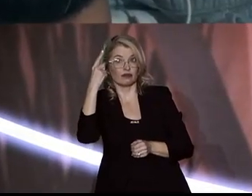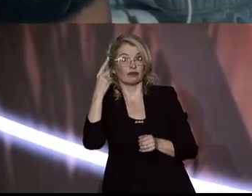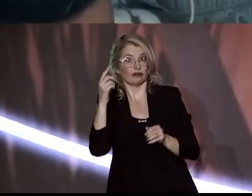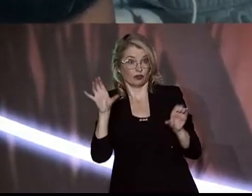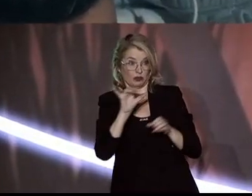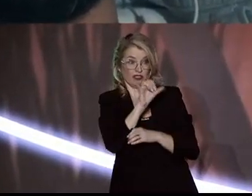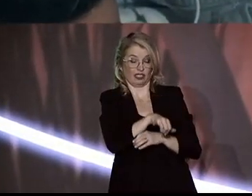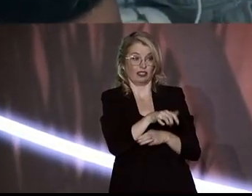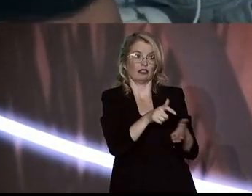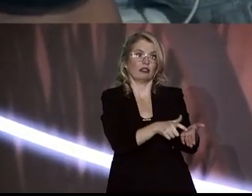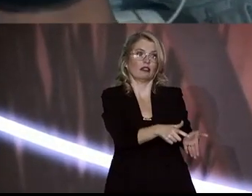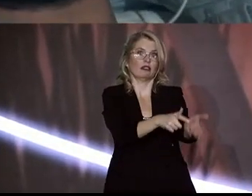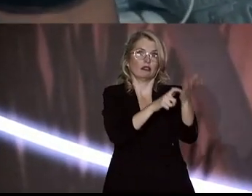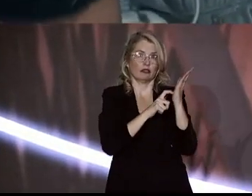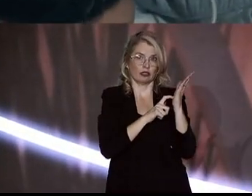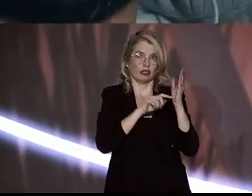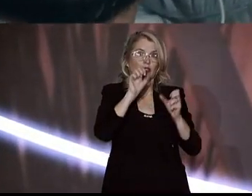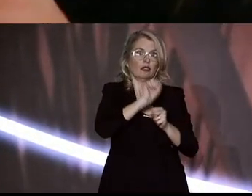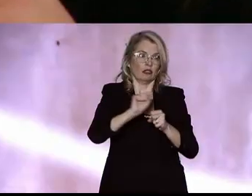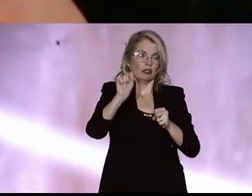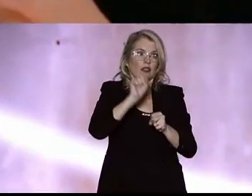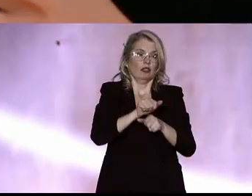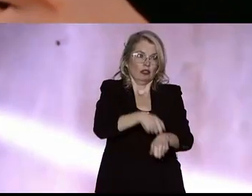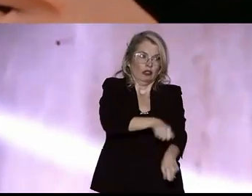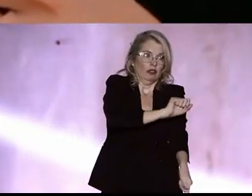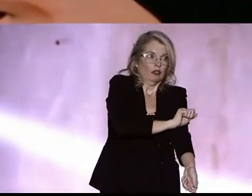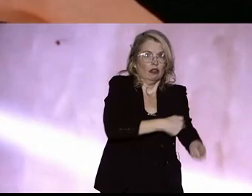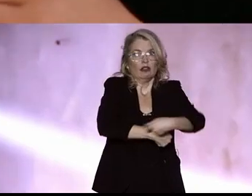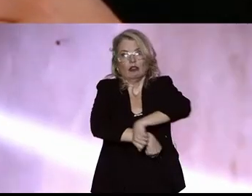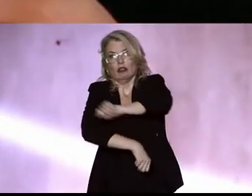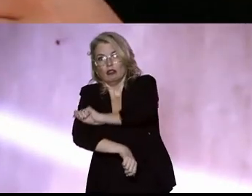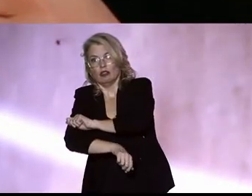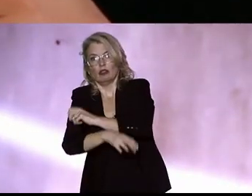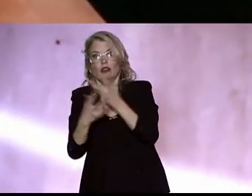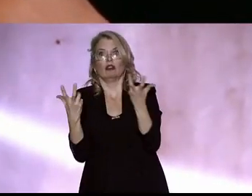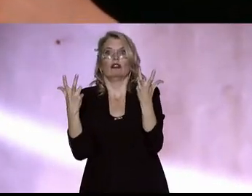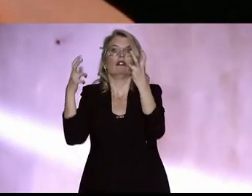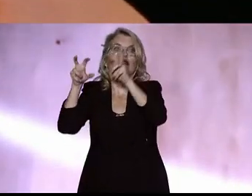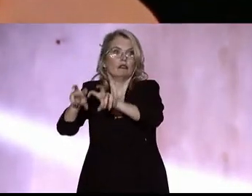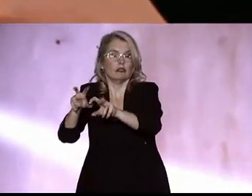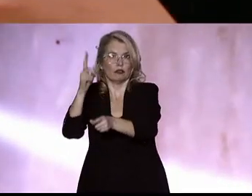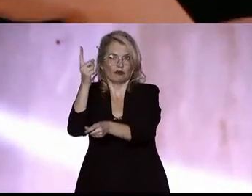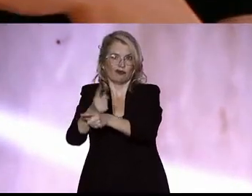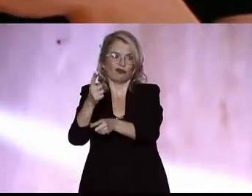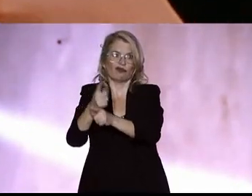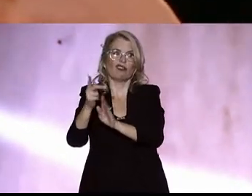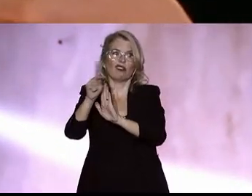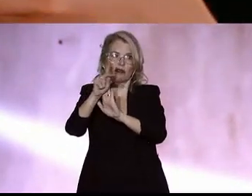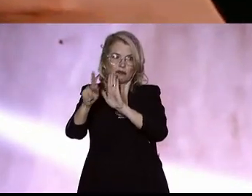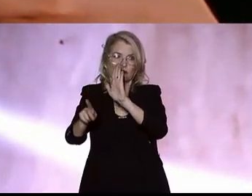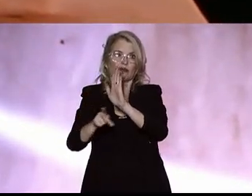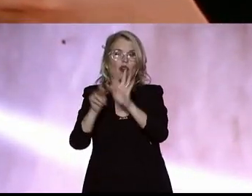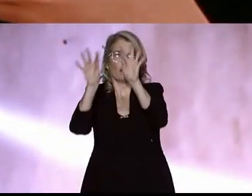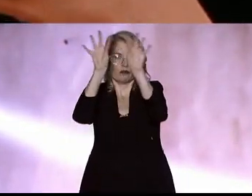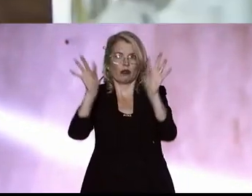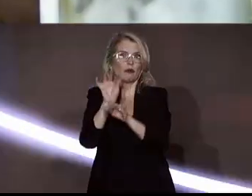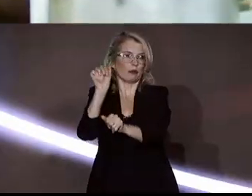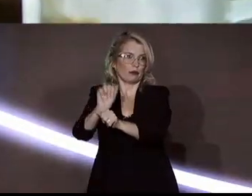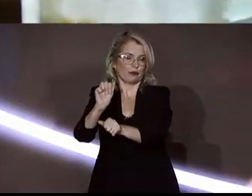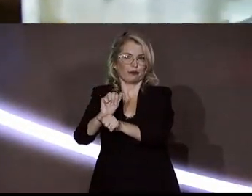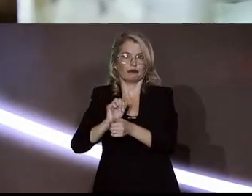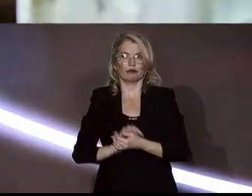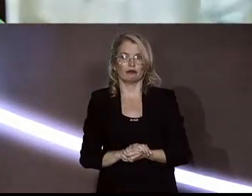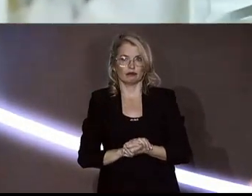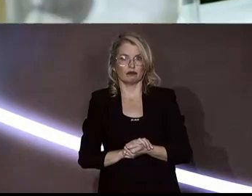However, doing so will require effort, investment, and right policy